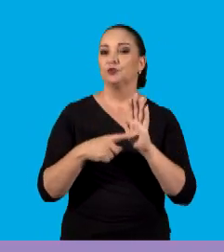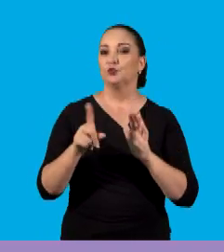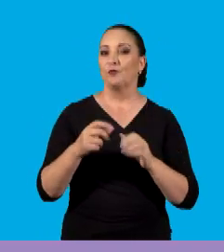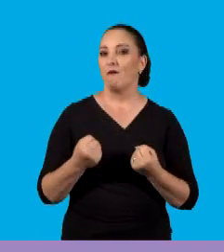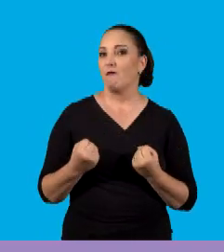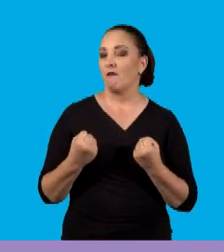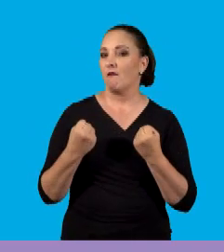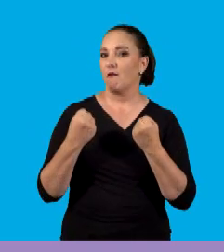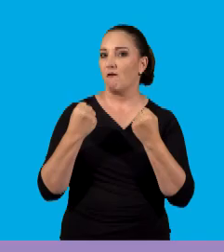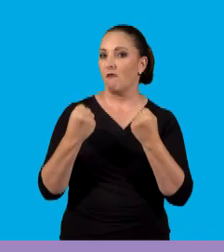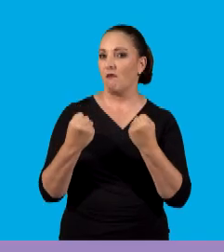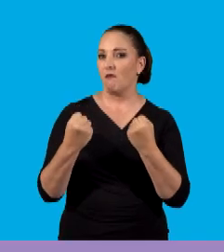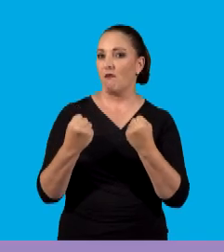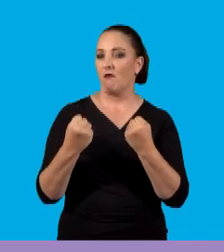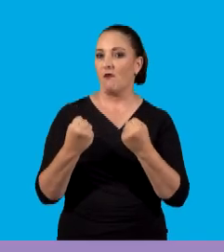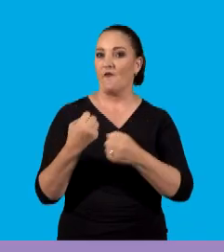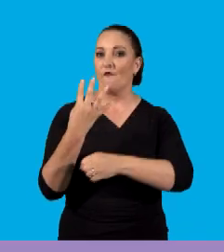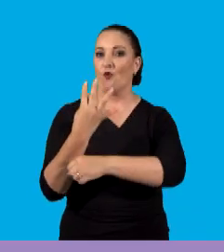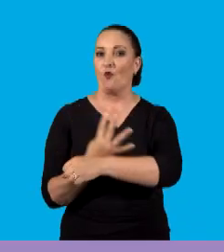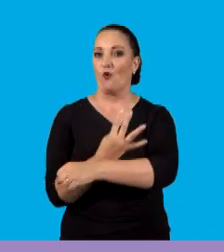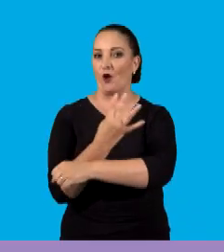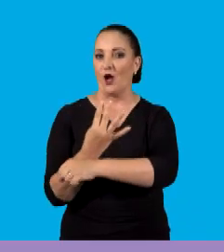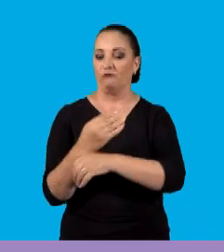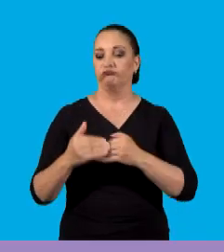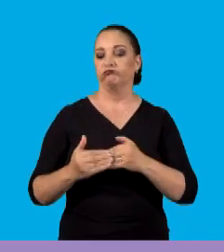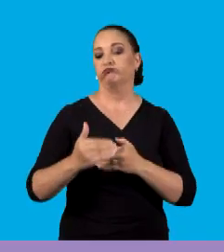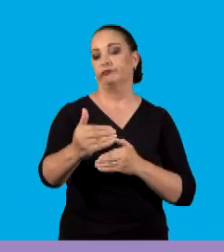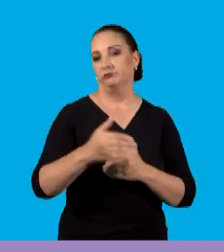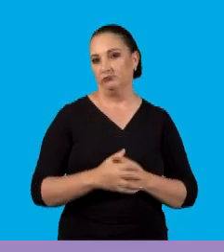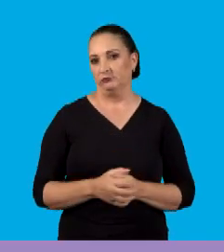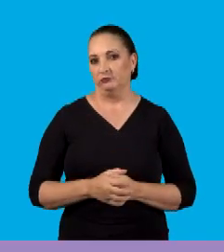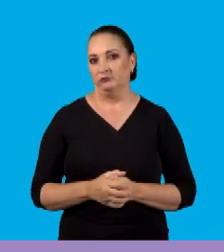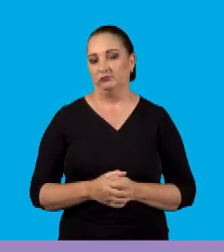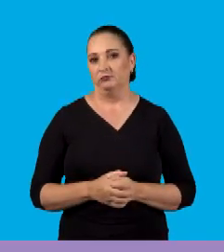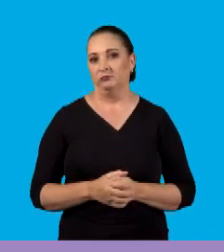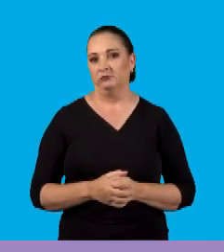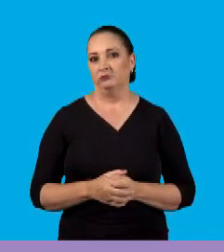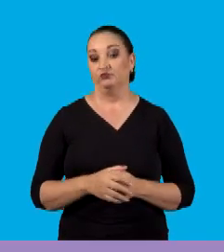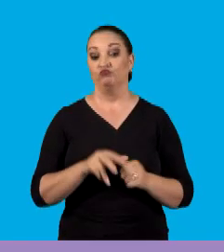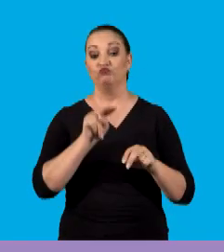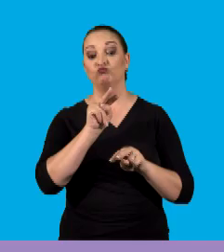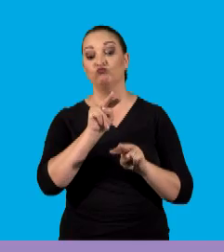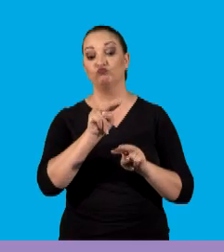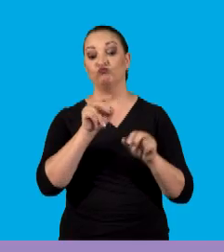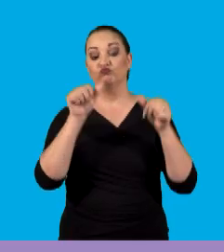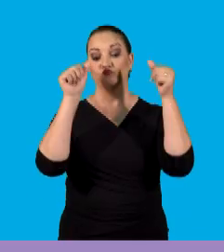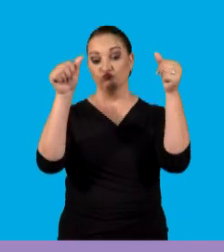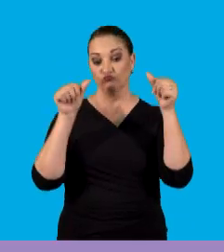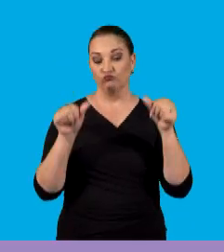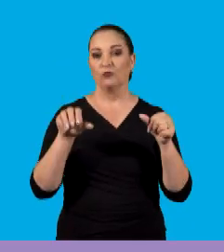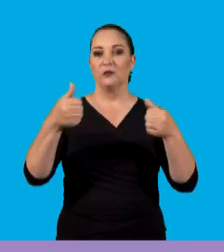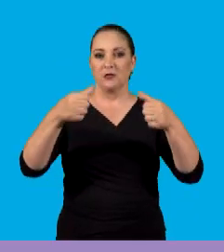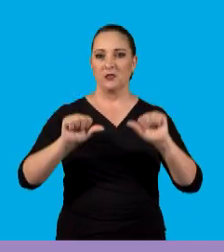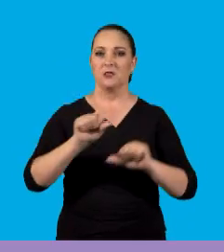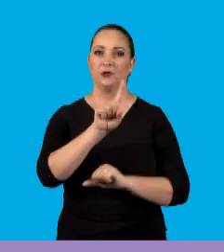a car in 4 hours. Study the graph and answer the questions that follow.